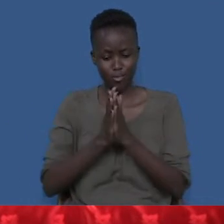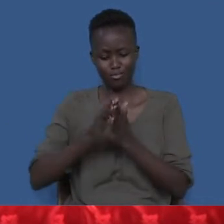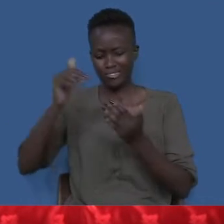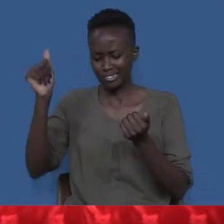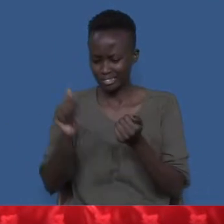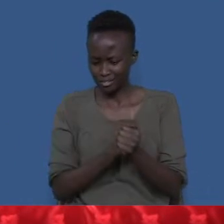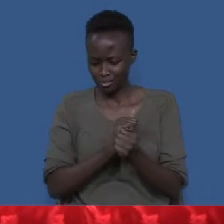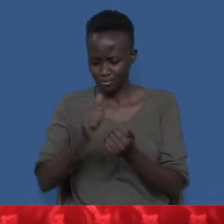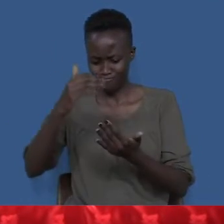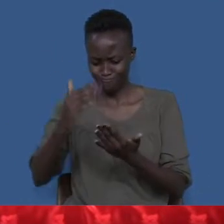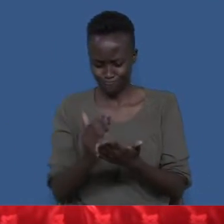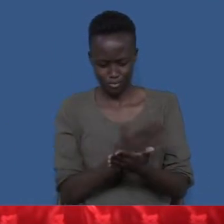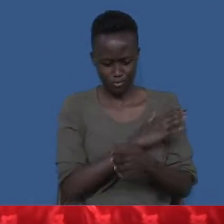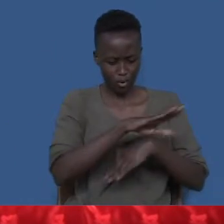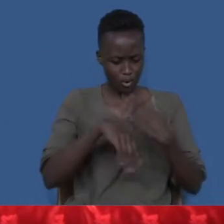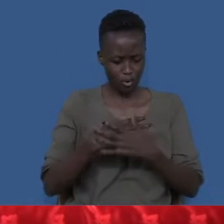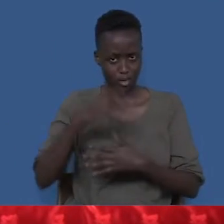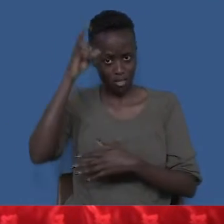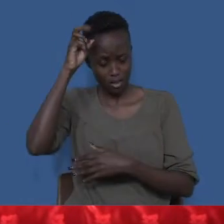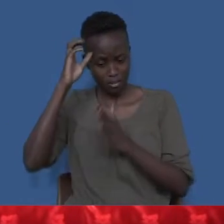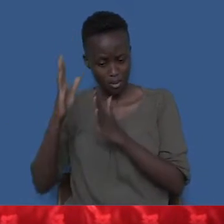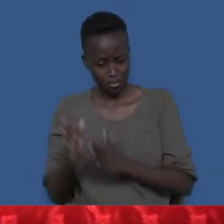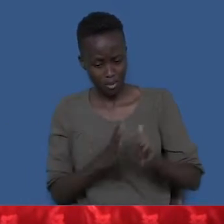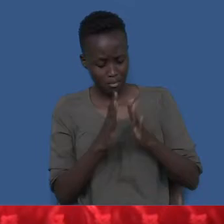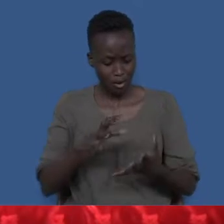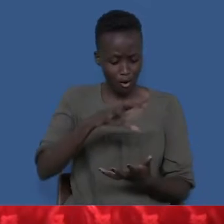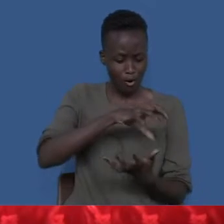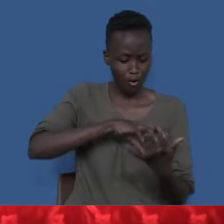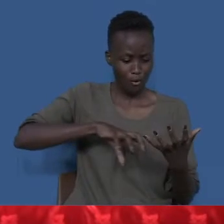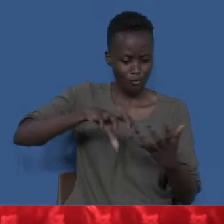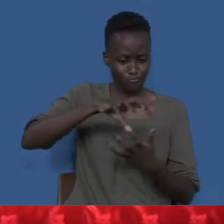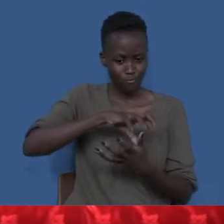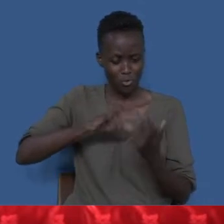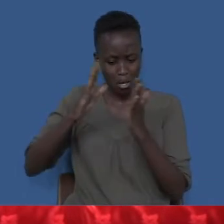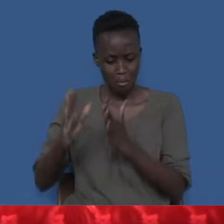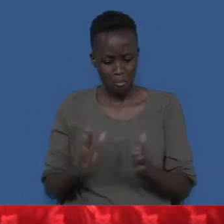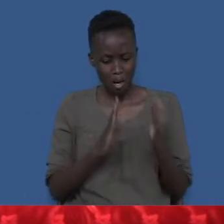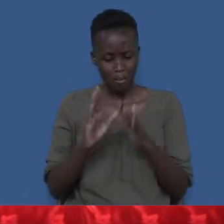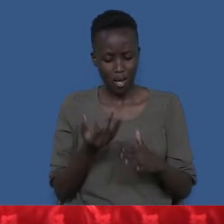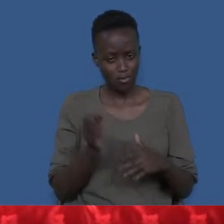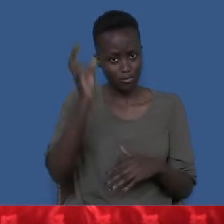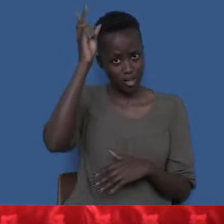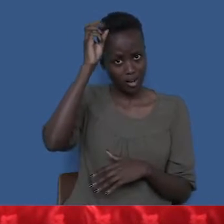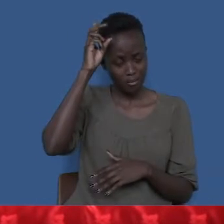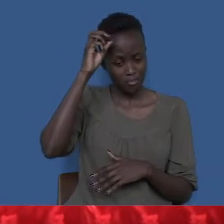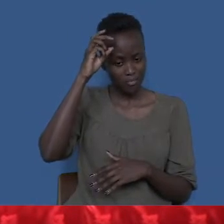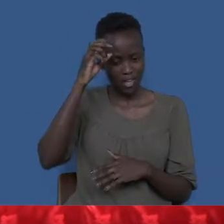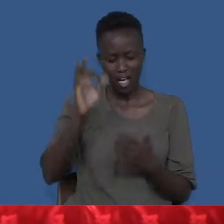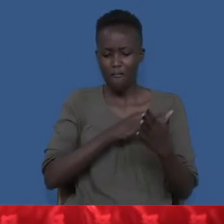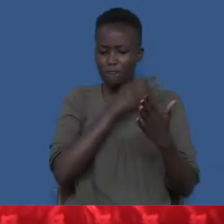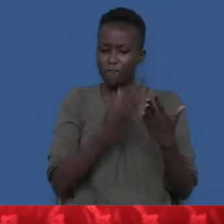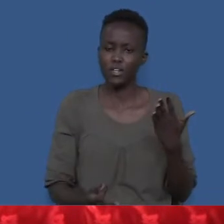and scatter their plans. May you confuse the schemes of Satan, Lord, and cause them to